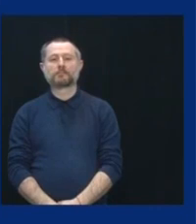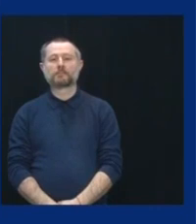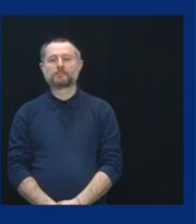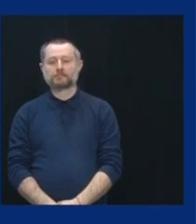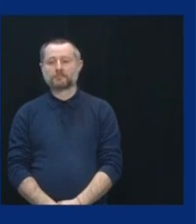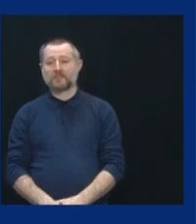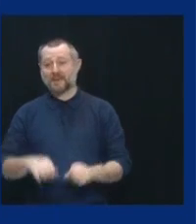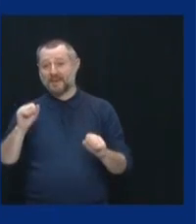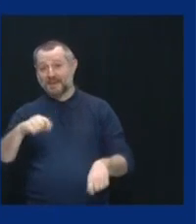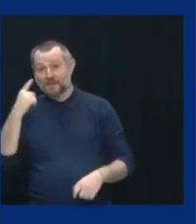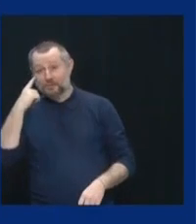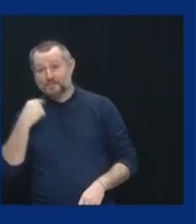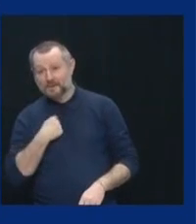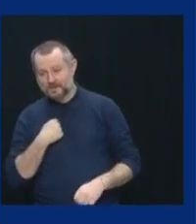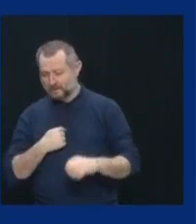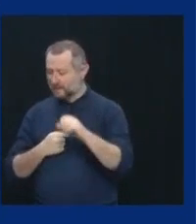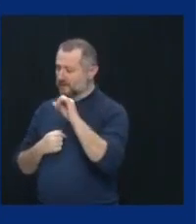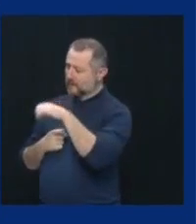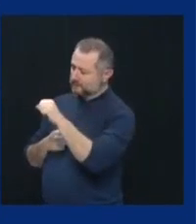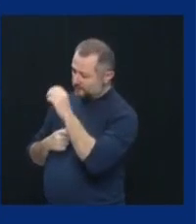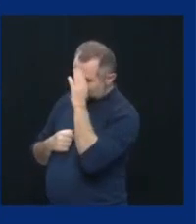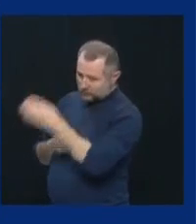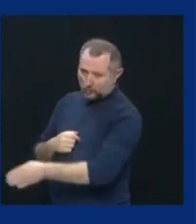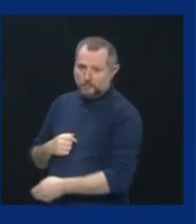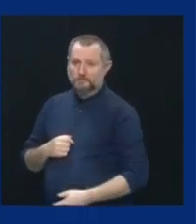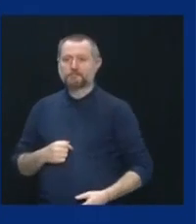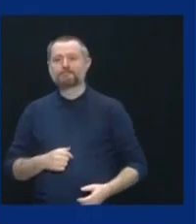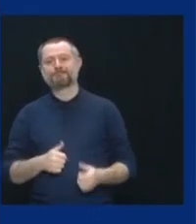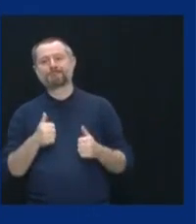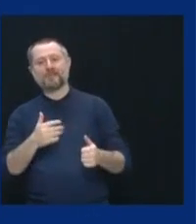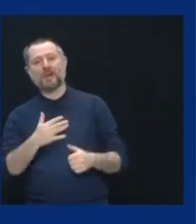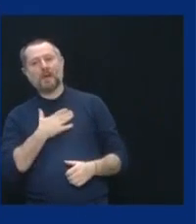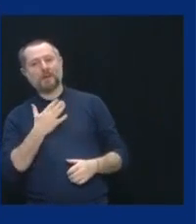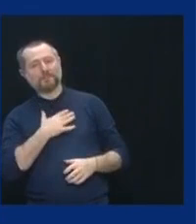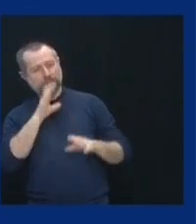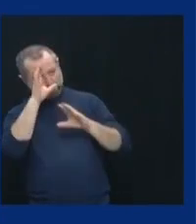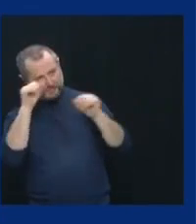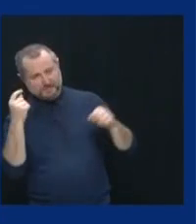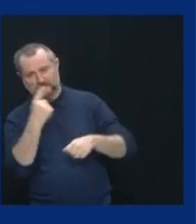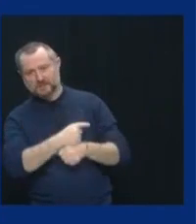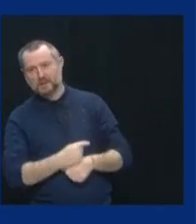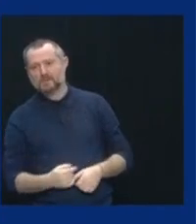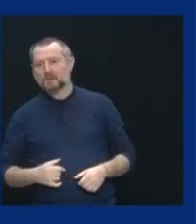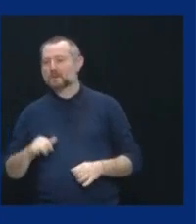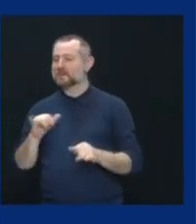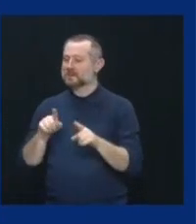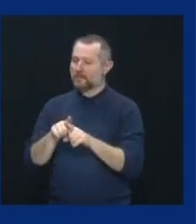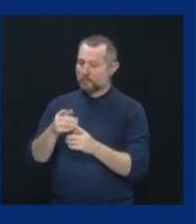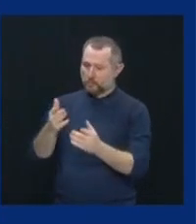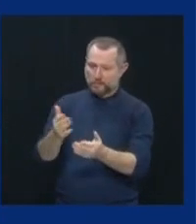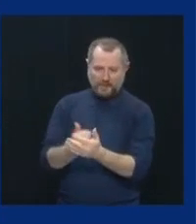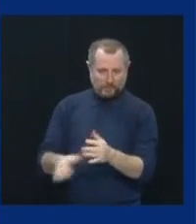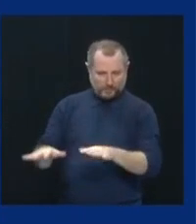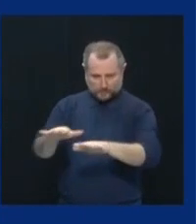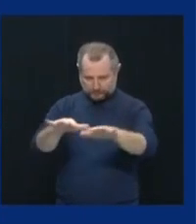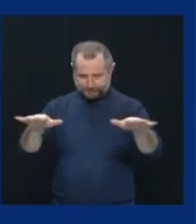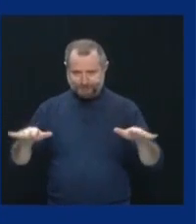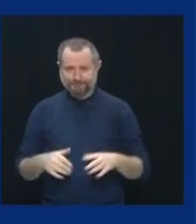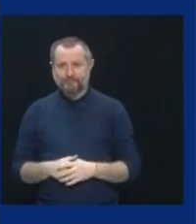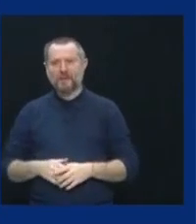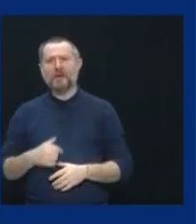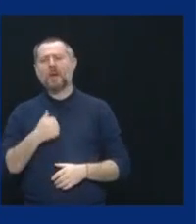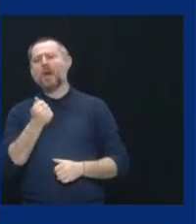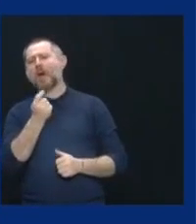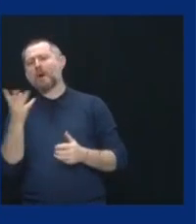Governor, can you hear me? Hey, Steve. How you doing, buddy? Happy President's Day. Same to you and everyone there. Thank you. A couple of